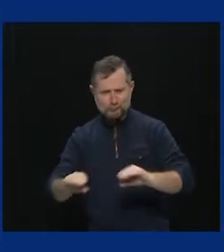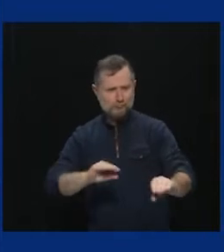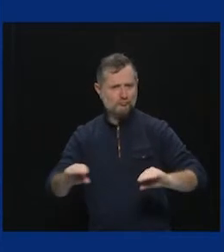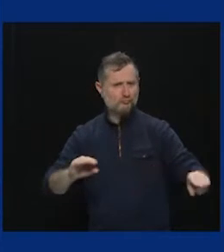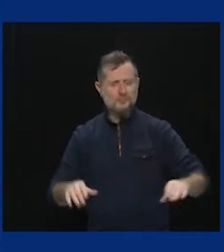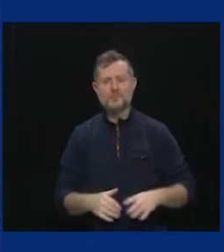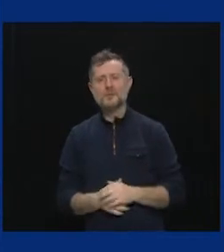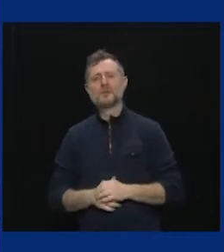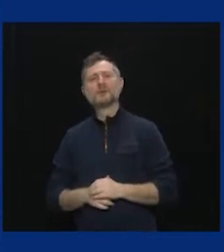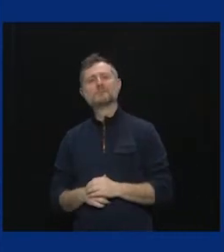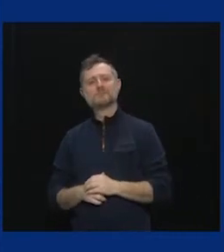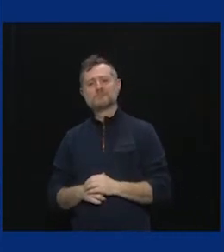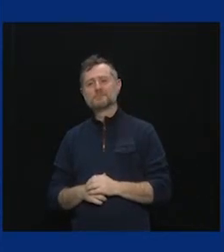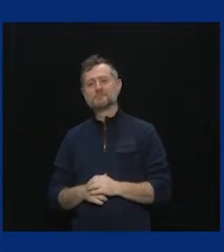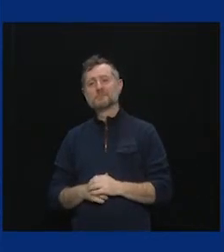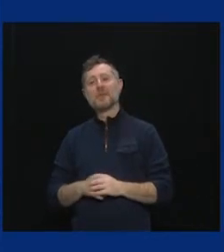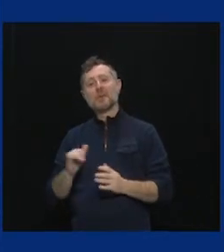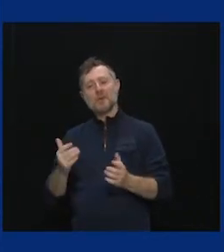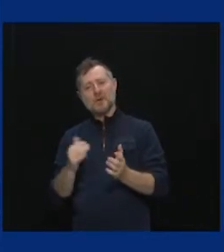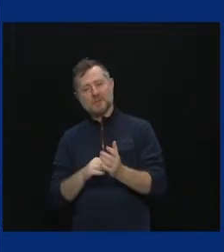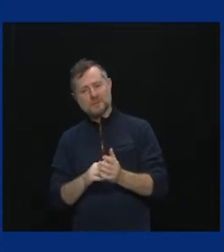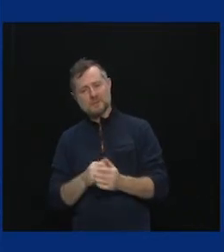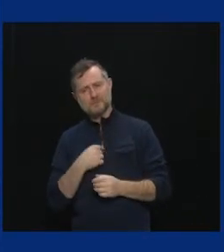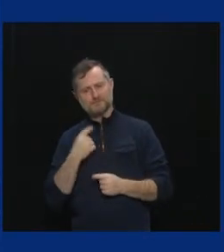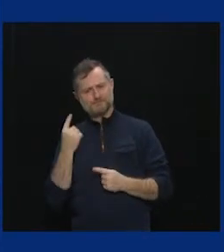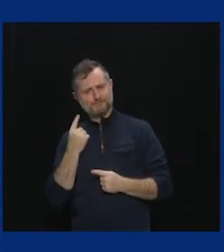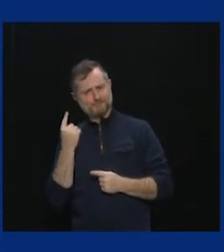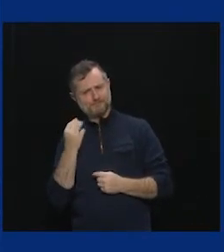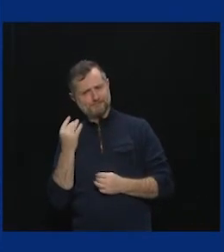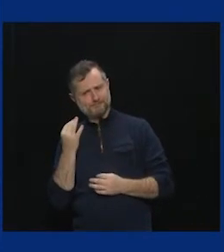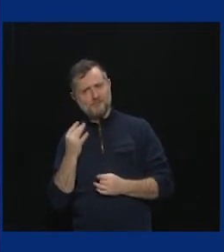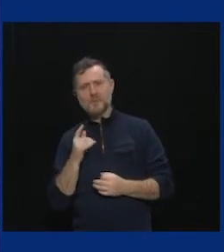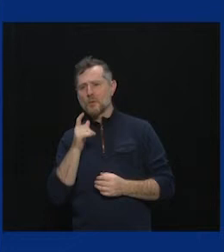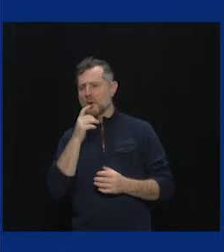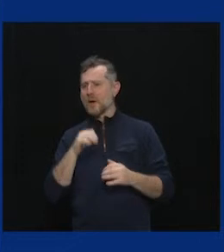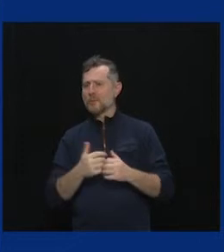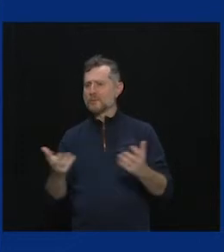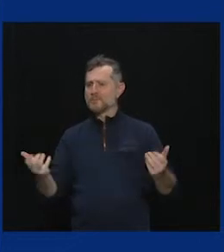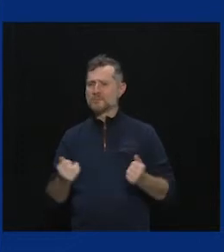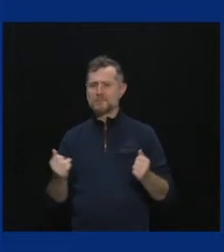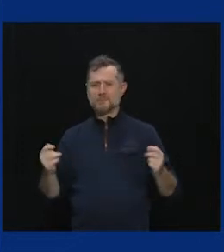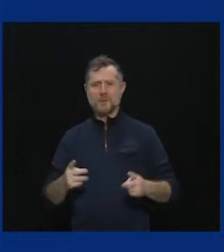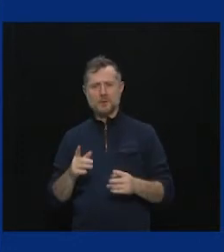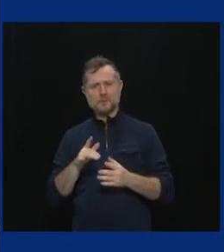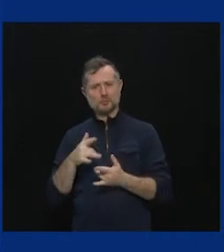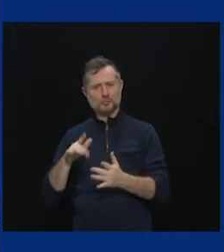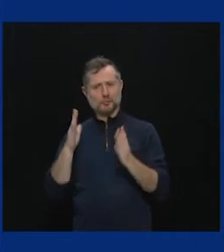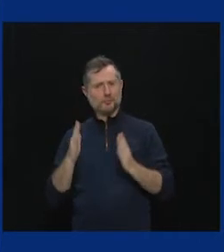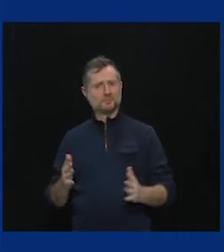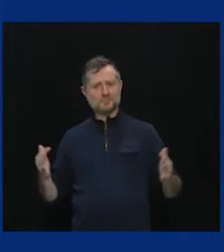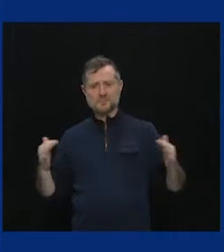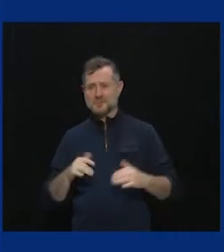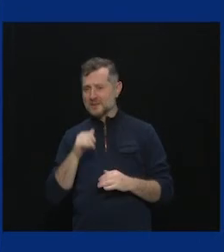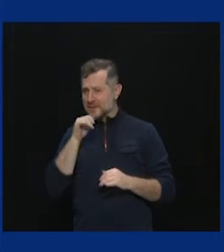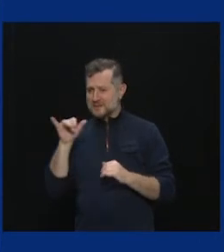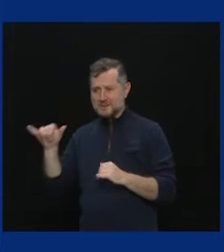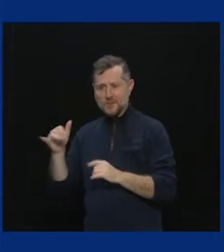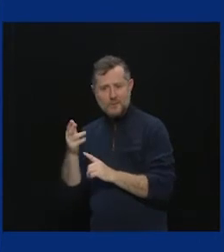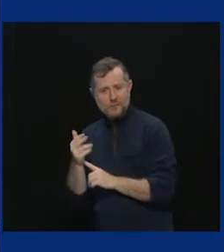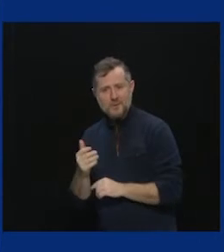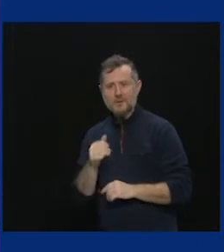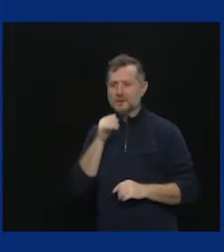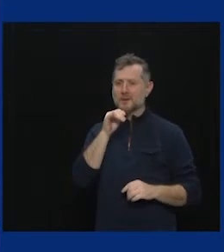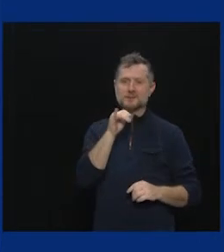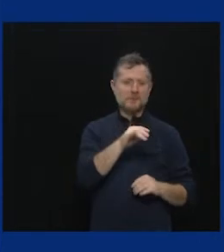again, we thought really hard about how we get tourists here. Now, one area why they're not staying in hotels and not going to the culturals and not going to